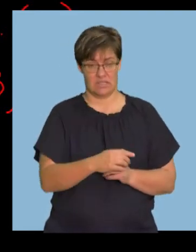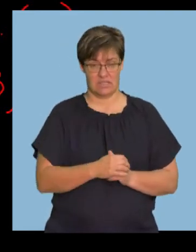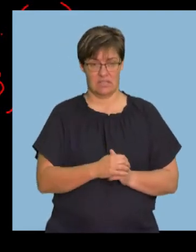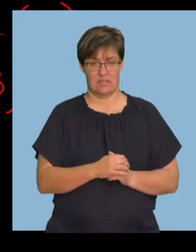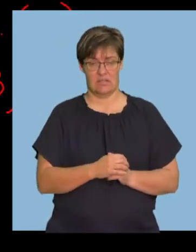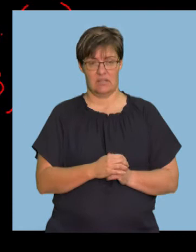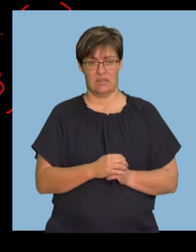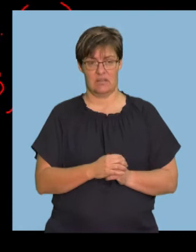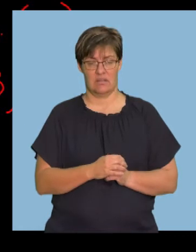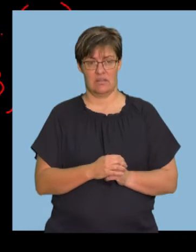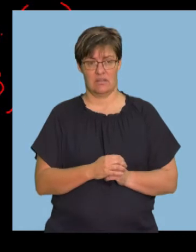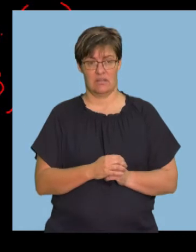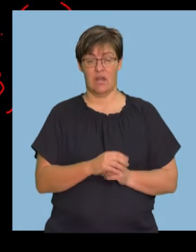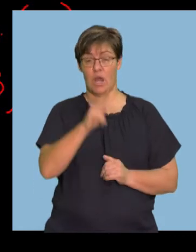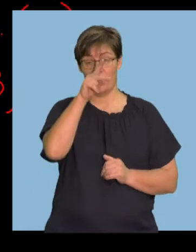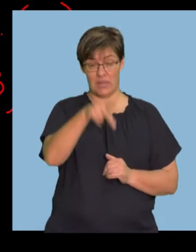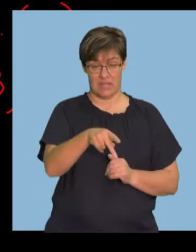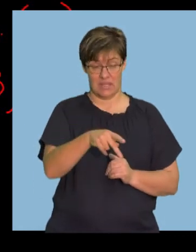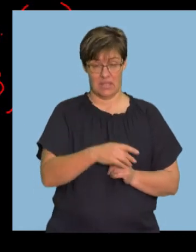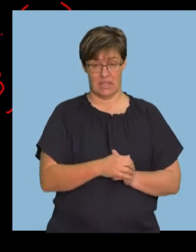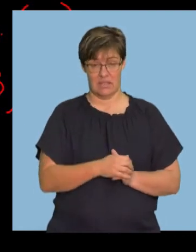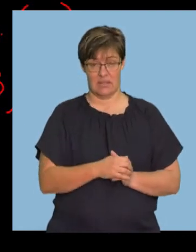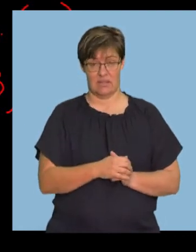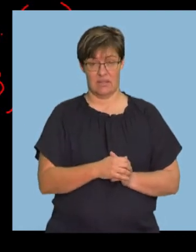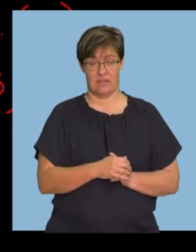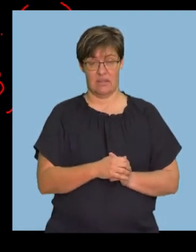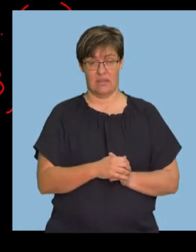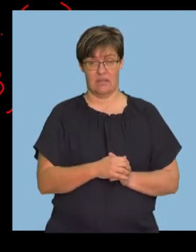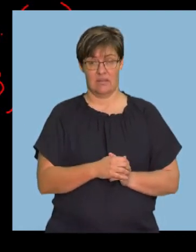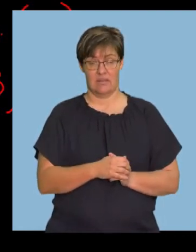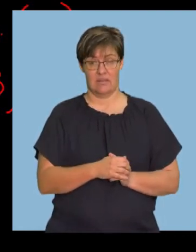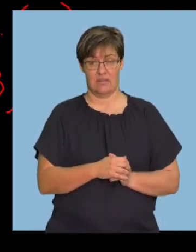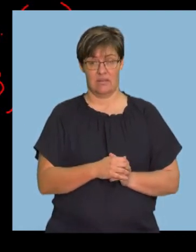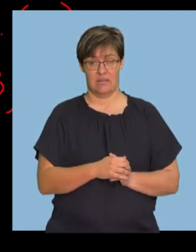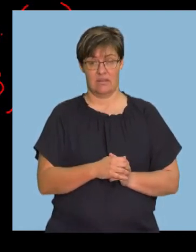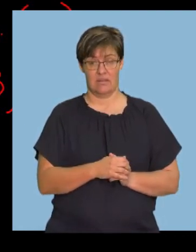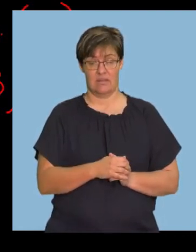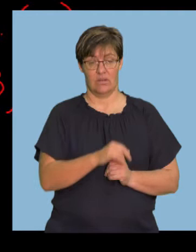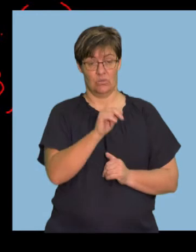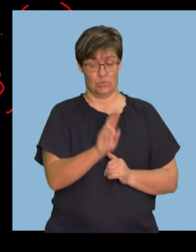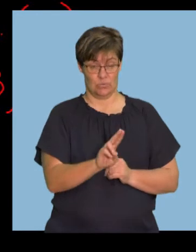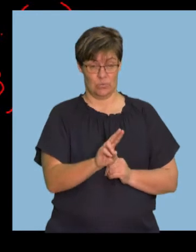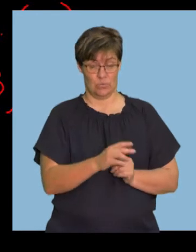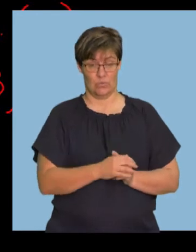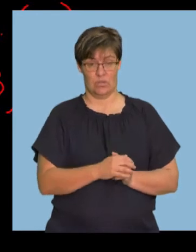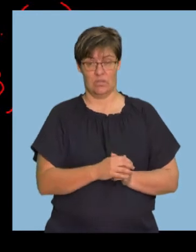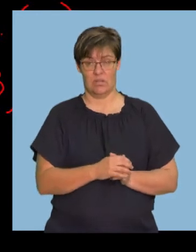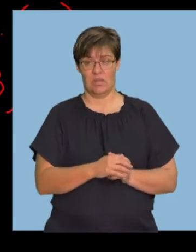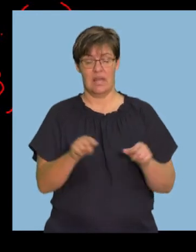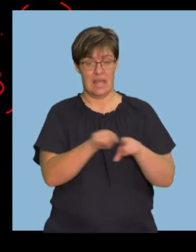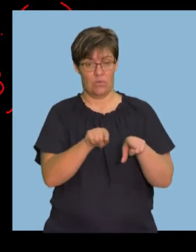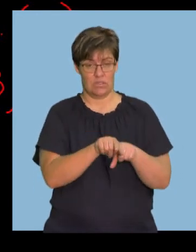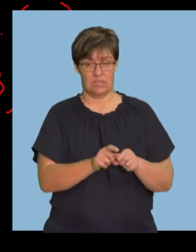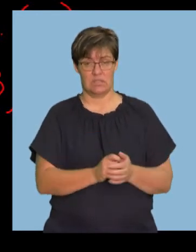can look at it, guys, it would say to us that we are saying P, okay, P for,